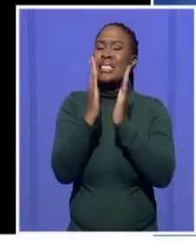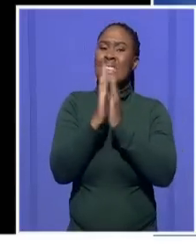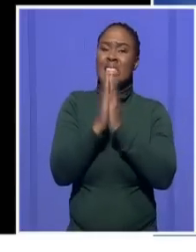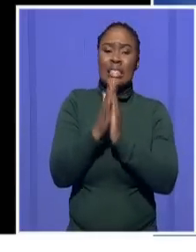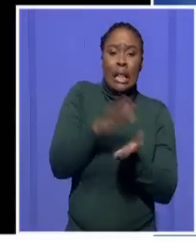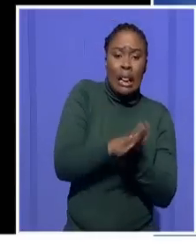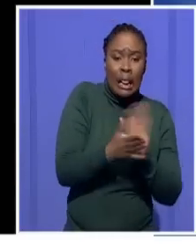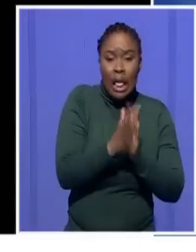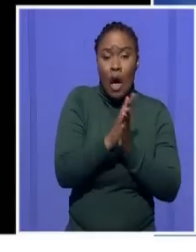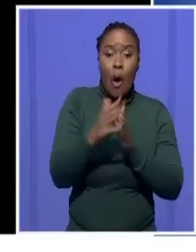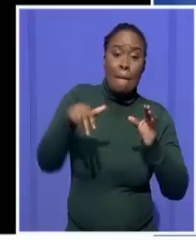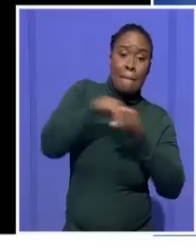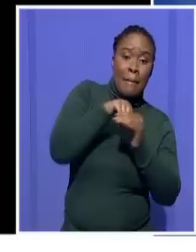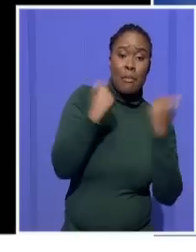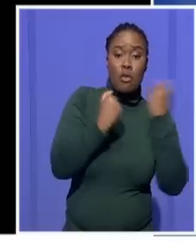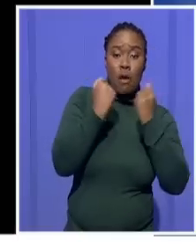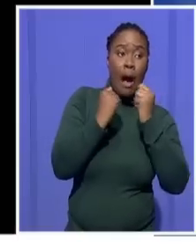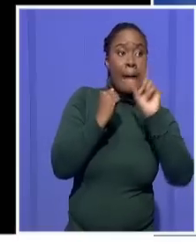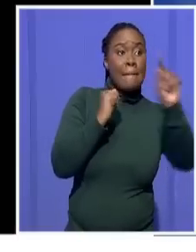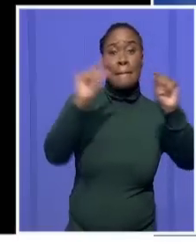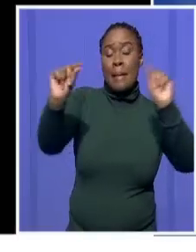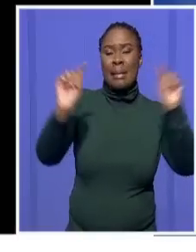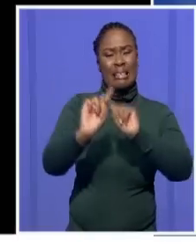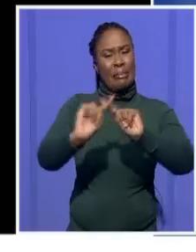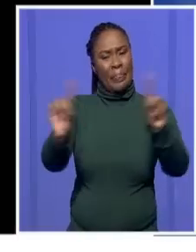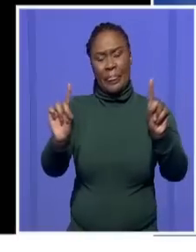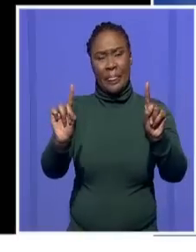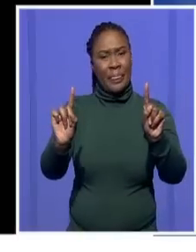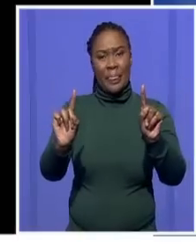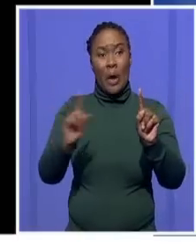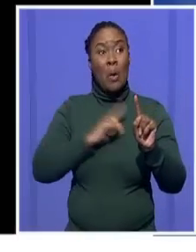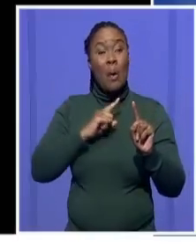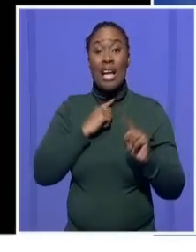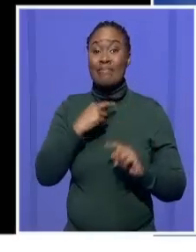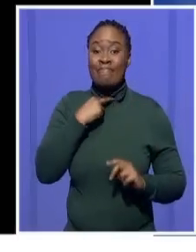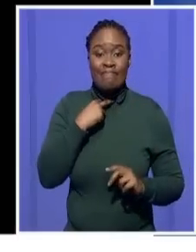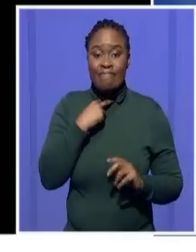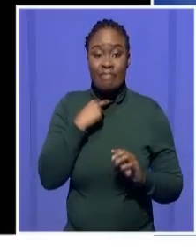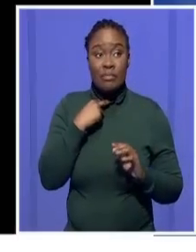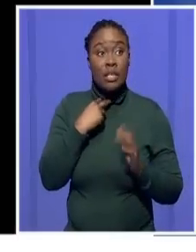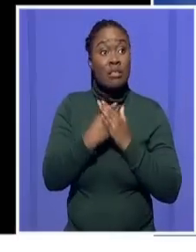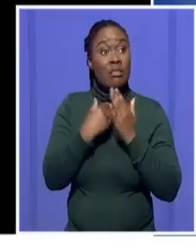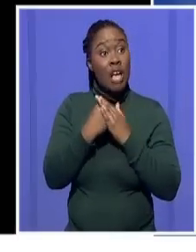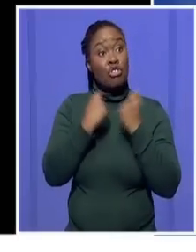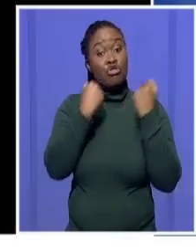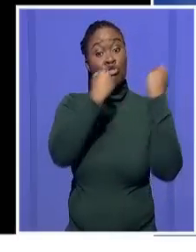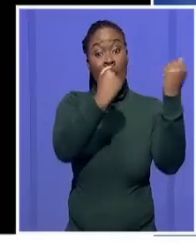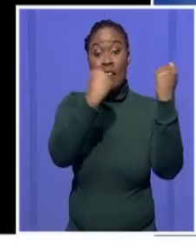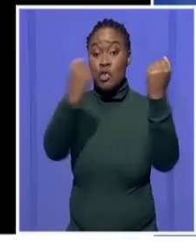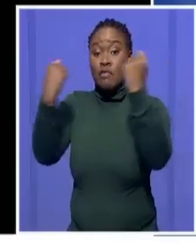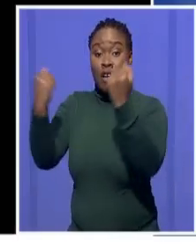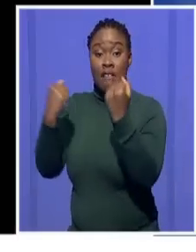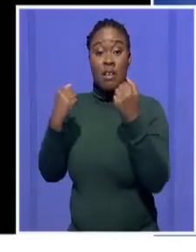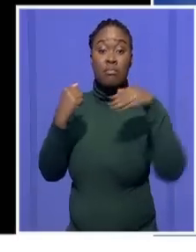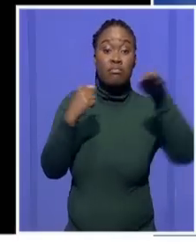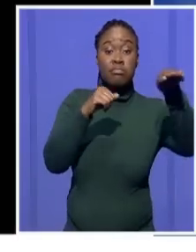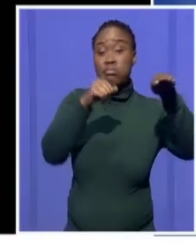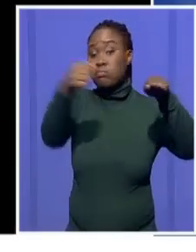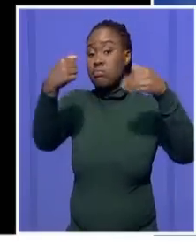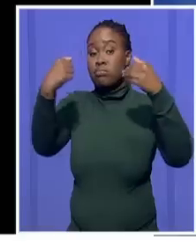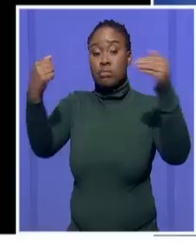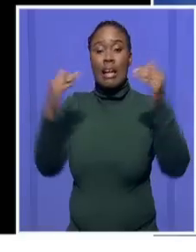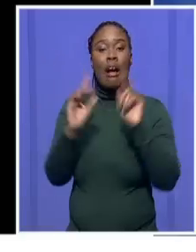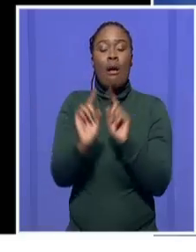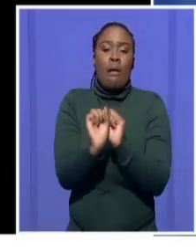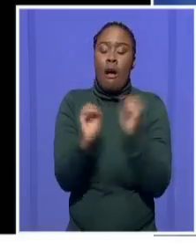into cars and to get out. But the challenge is that getting out is not as simple as it was. The damage that was done